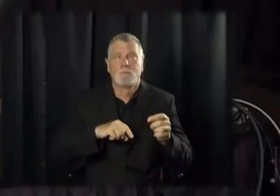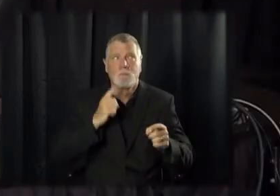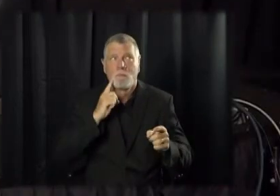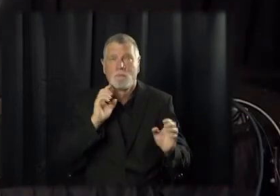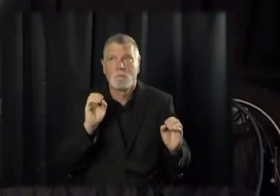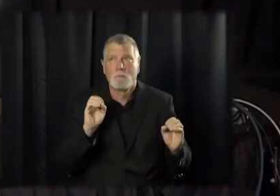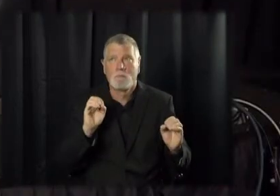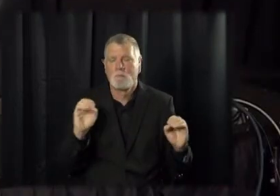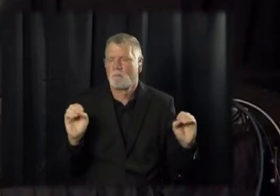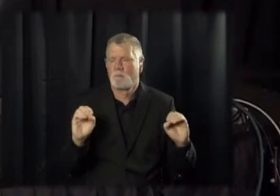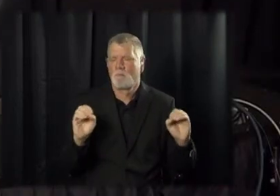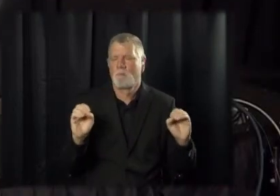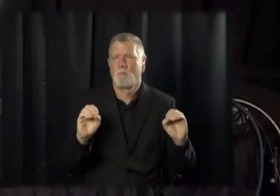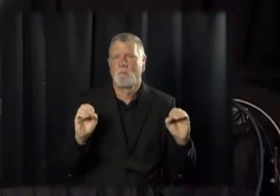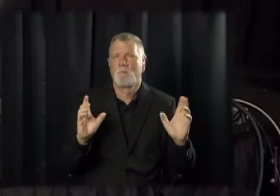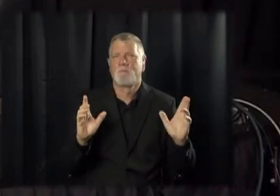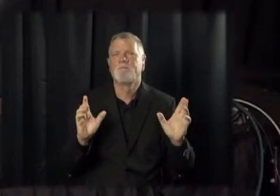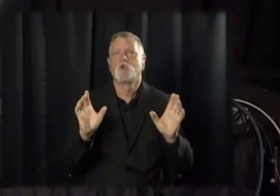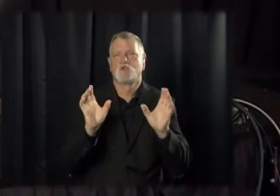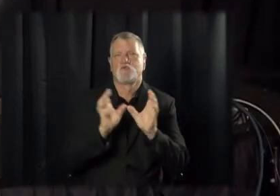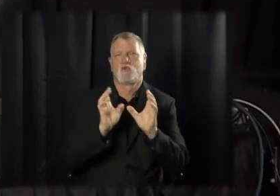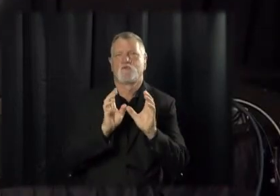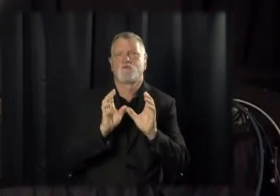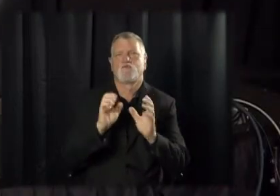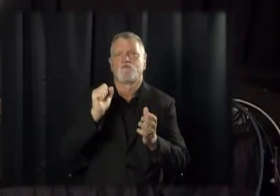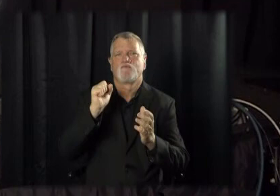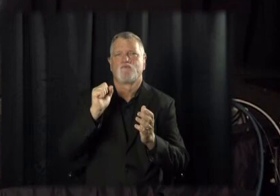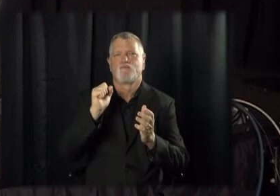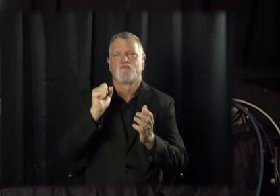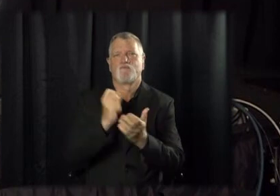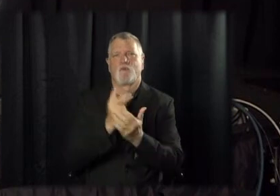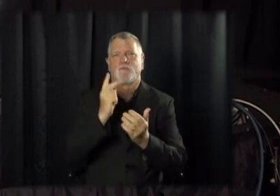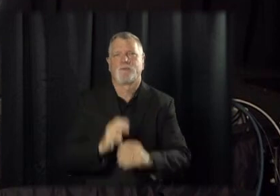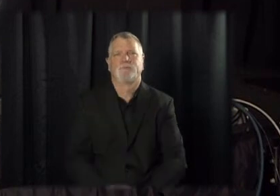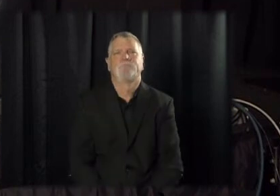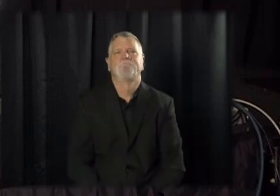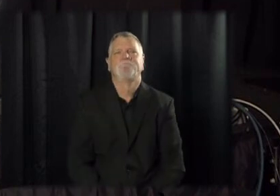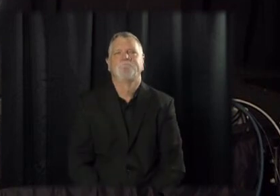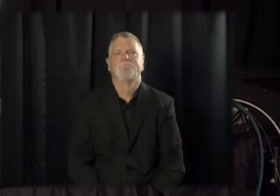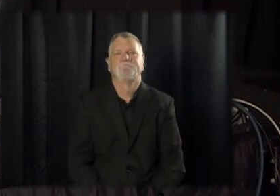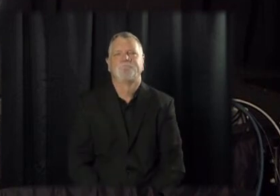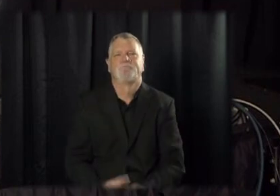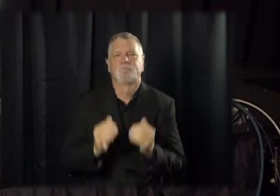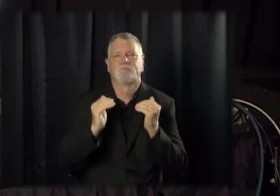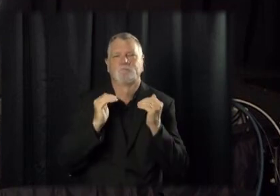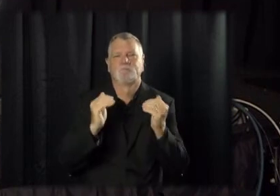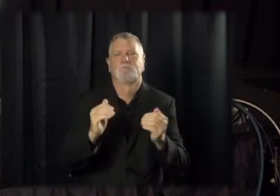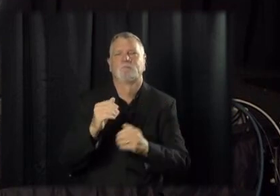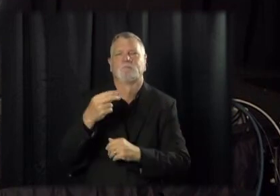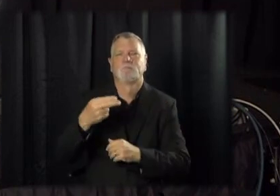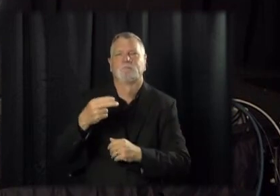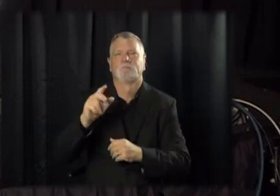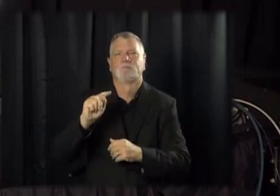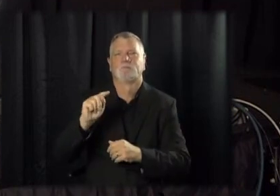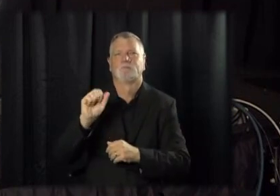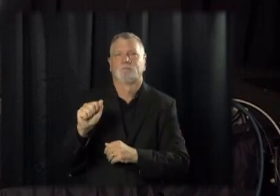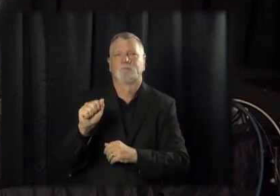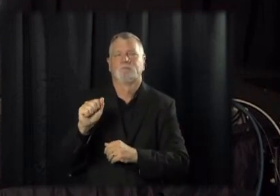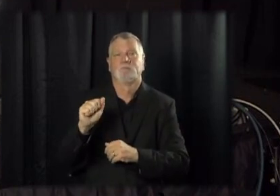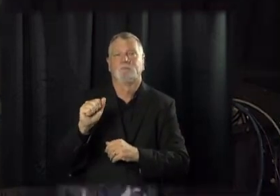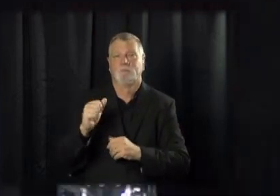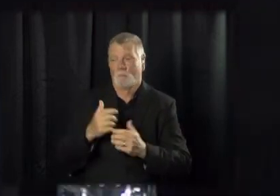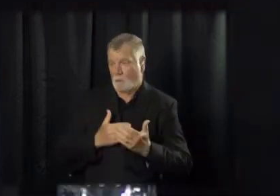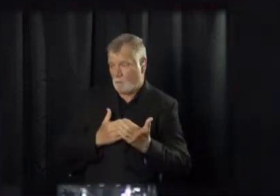abstentions? The certification is approved. Moving to HTA, do I have a